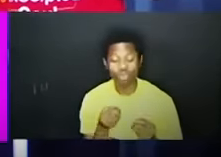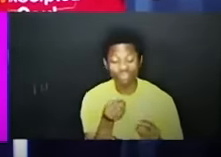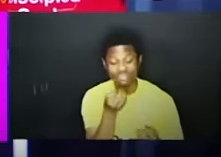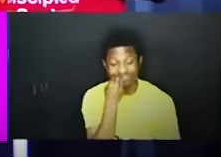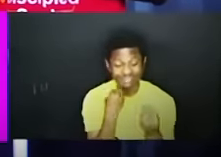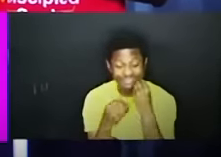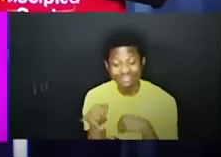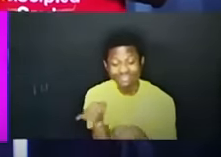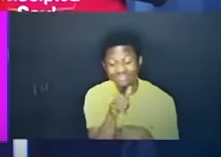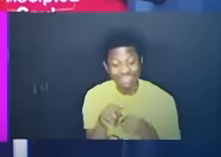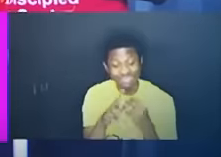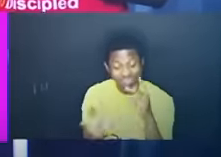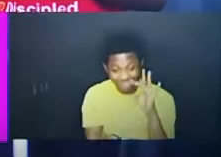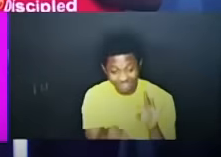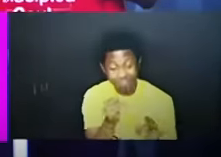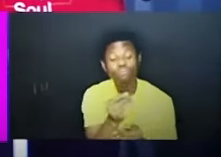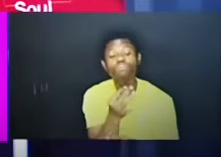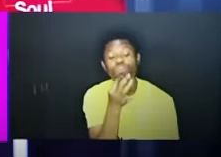food. And